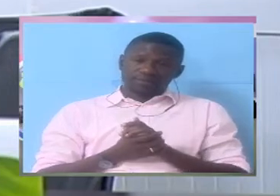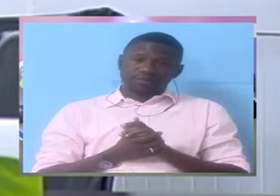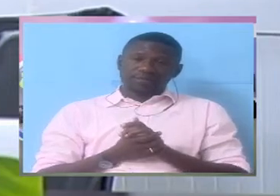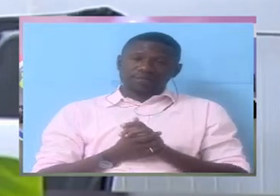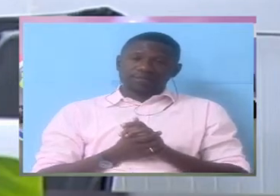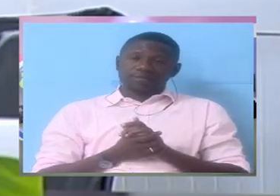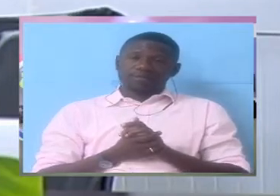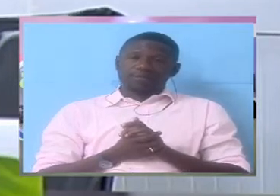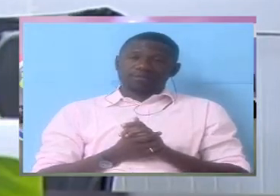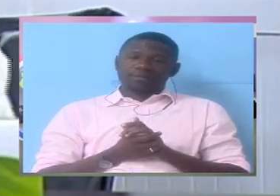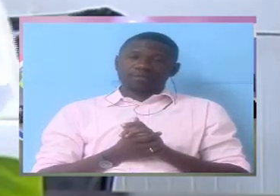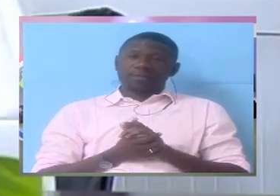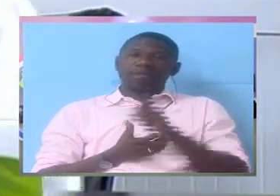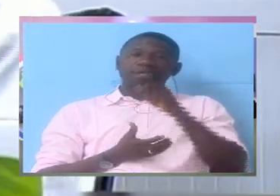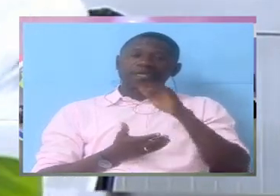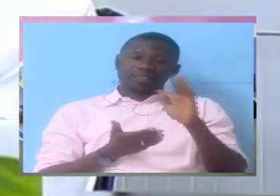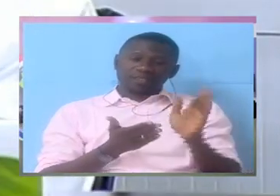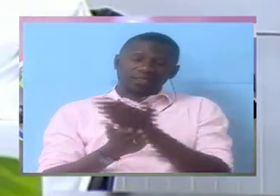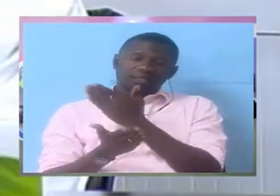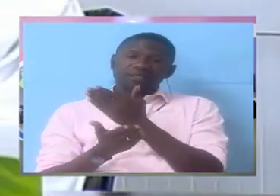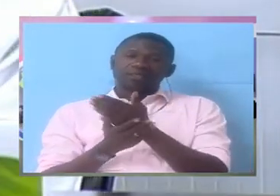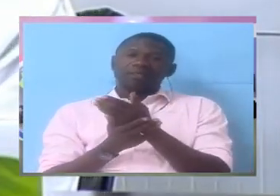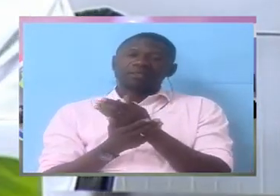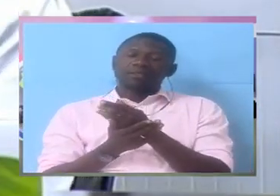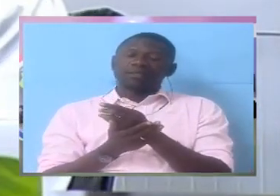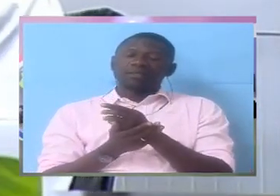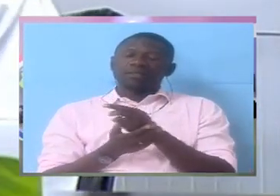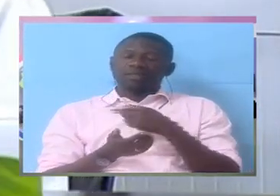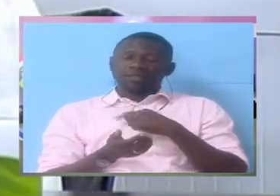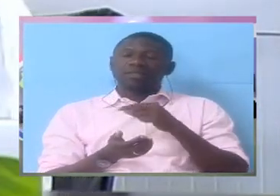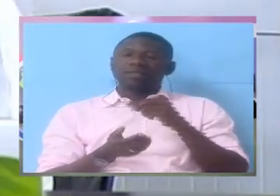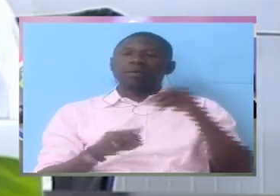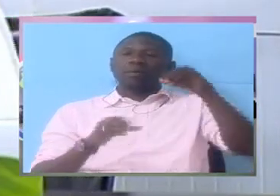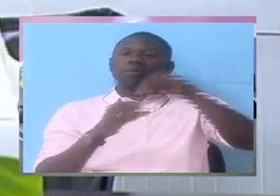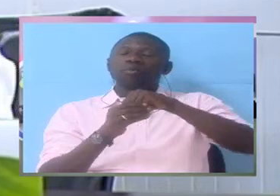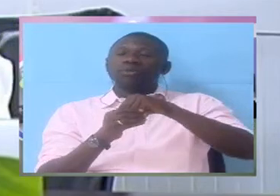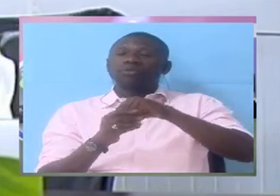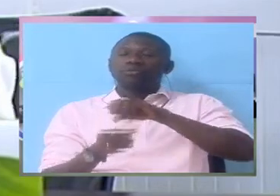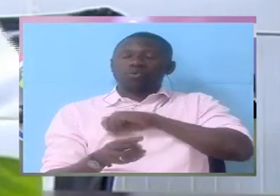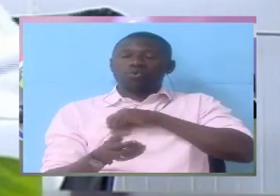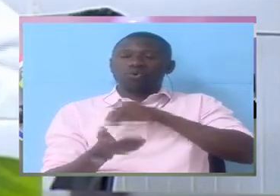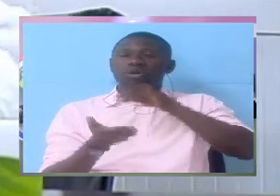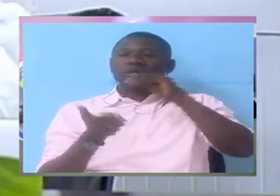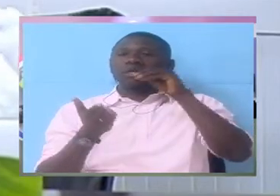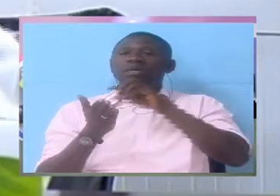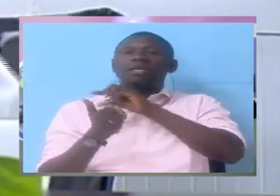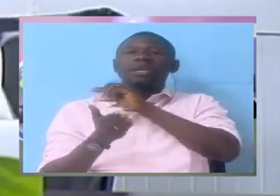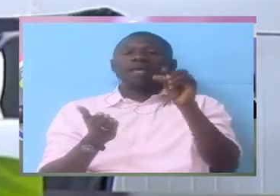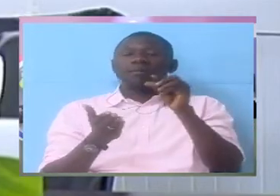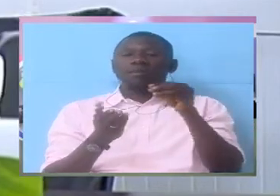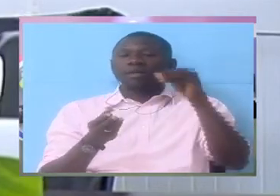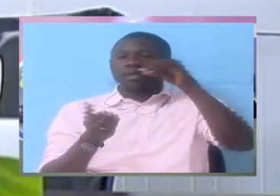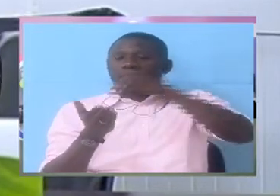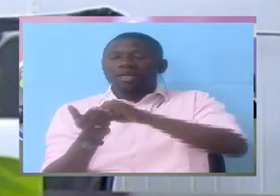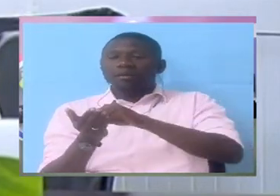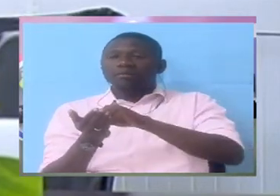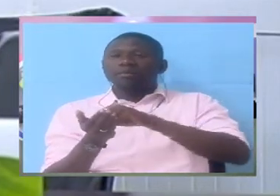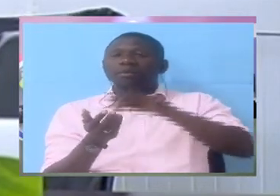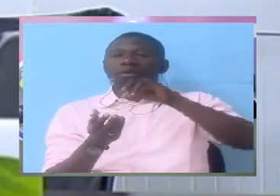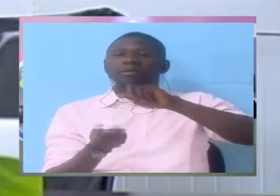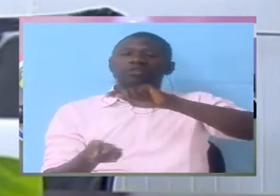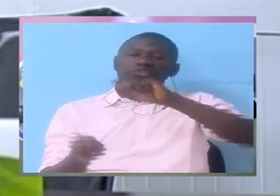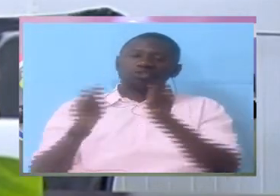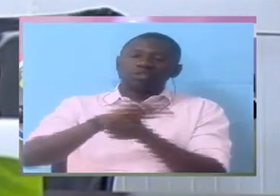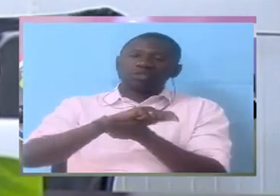that is deleted and will put his name in that Rasulullah. Atekao buruka jele yojonyima tofo dami atekao